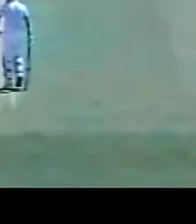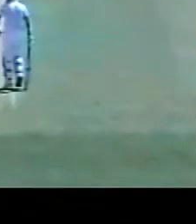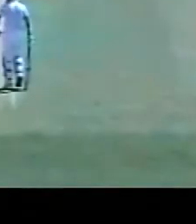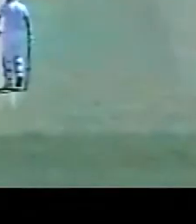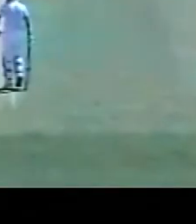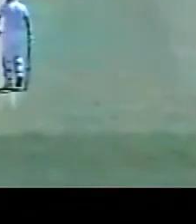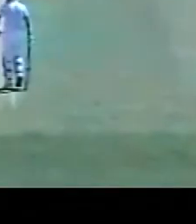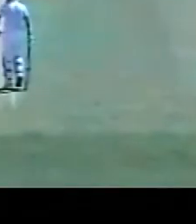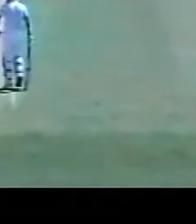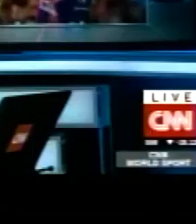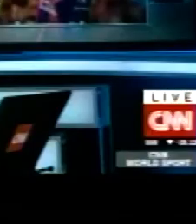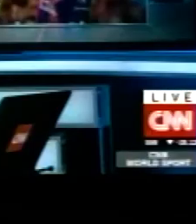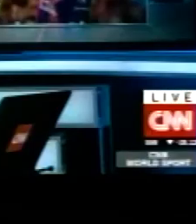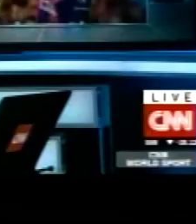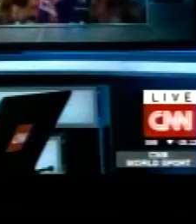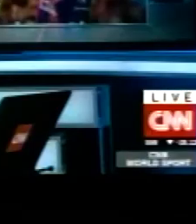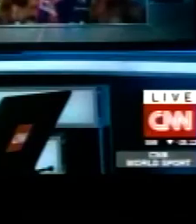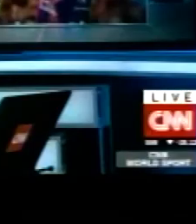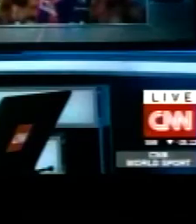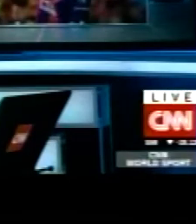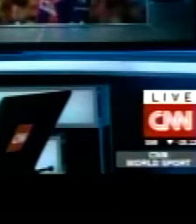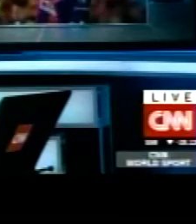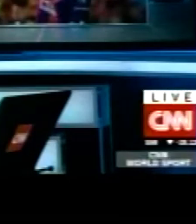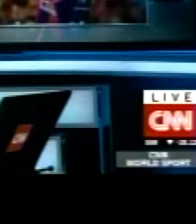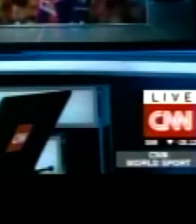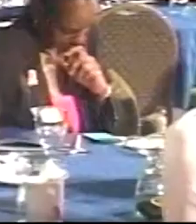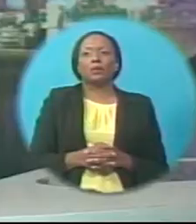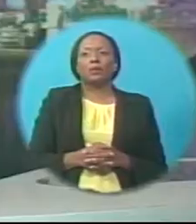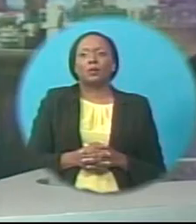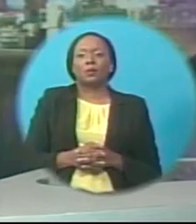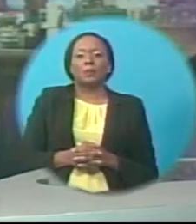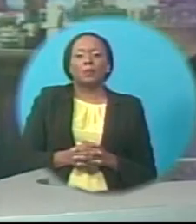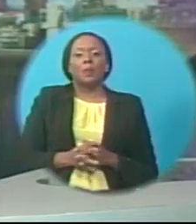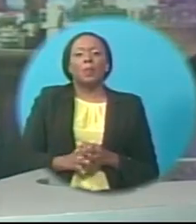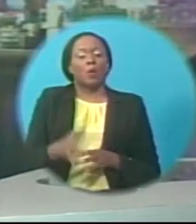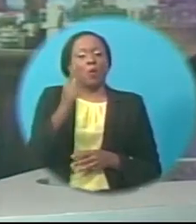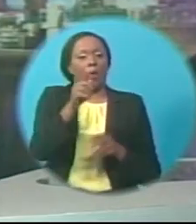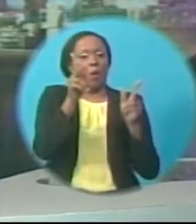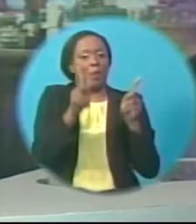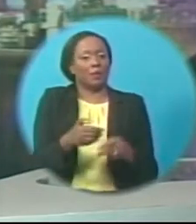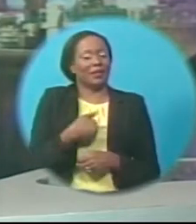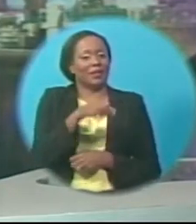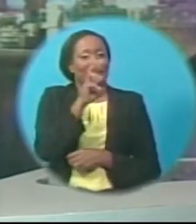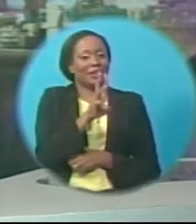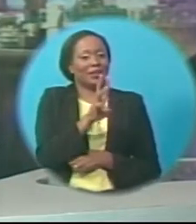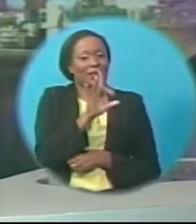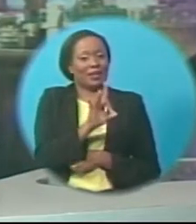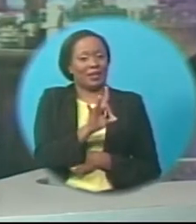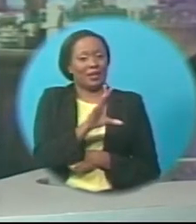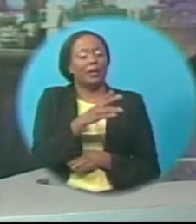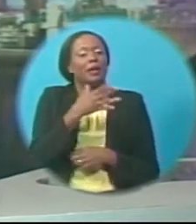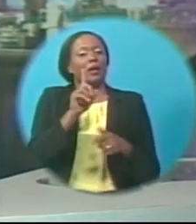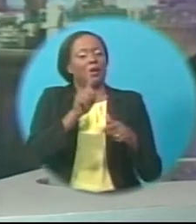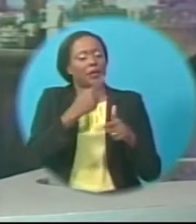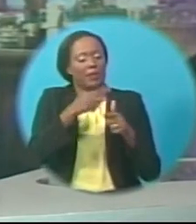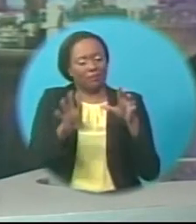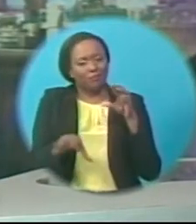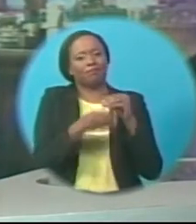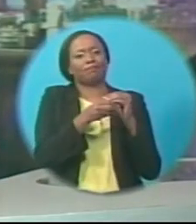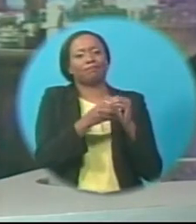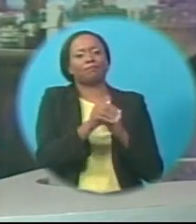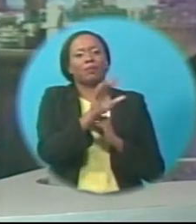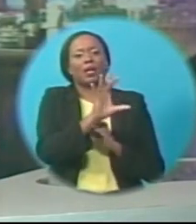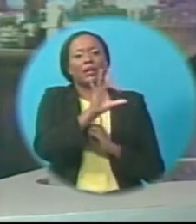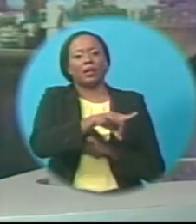Moeen Ali, who survived 5 LBW reviews, top scored with a determined 68. He put on 88 with